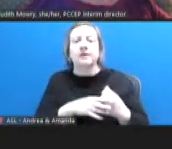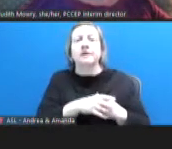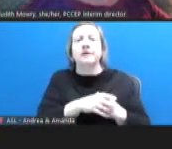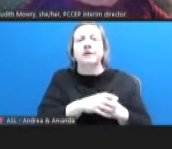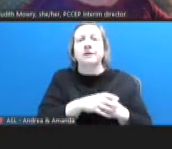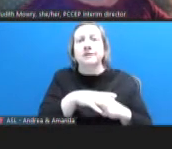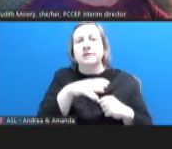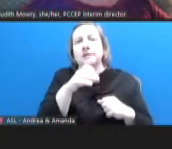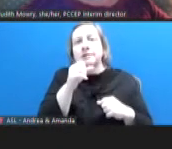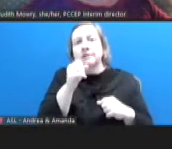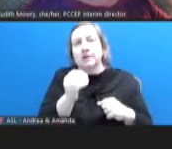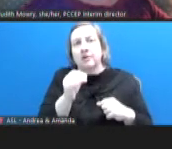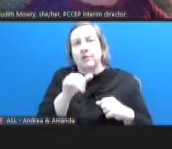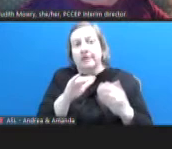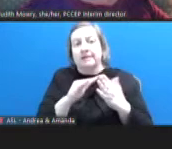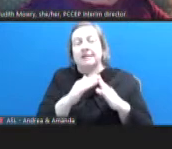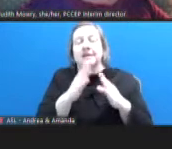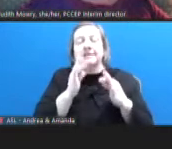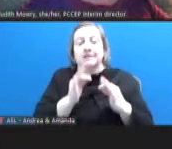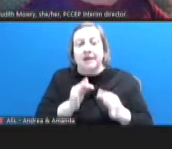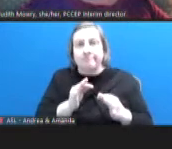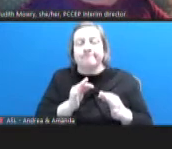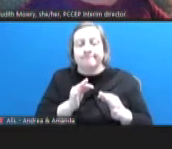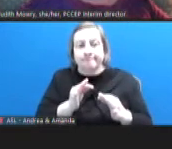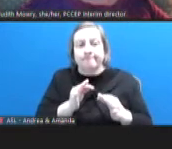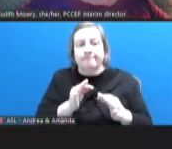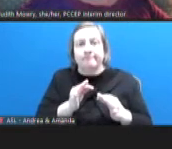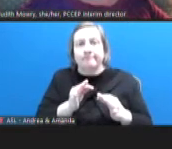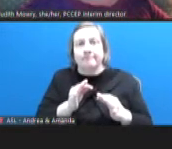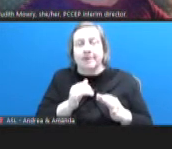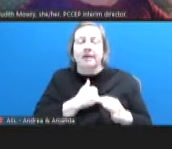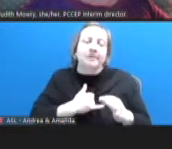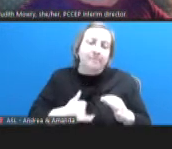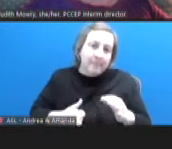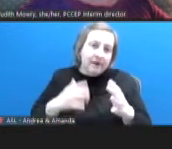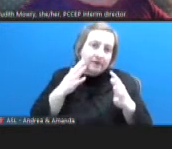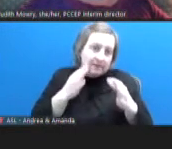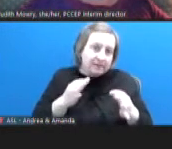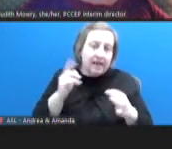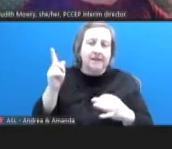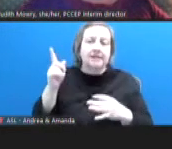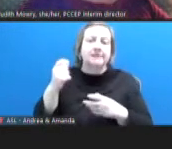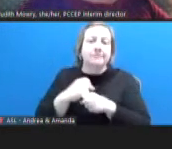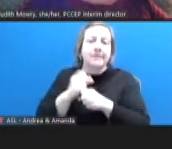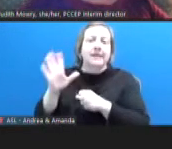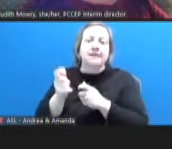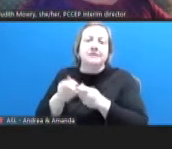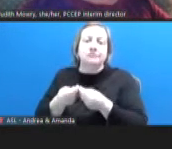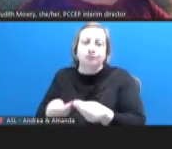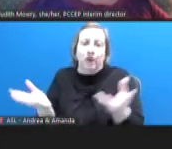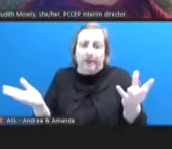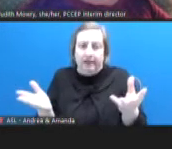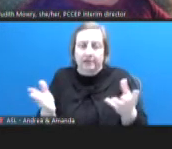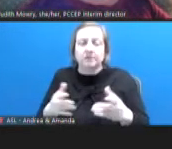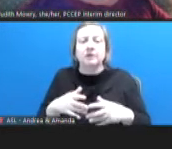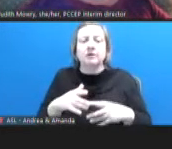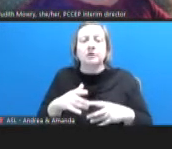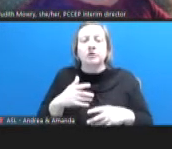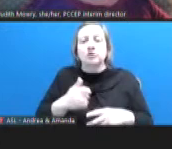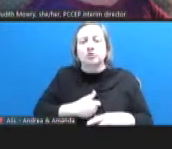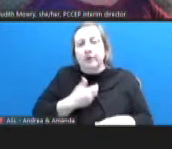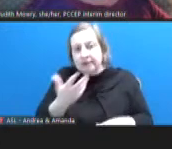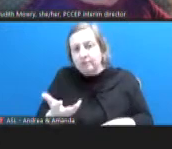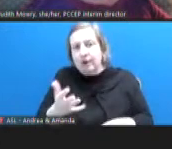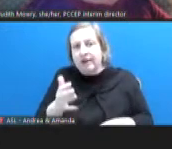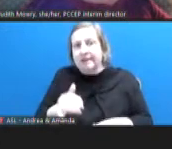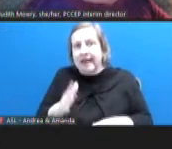And so the city decided to put, the mayor decided, that's when he made his release, to express that was going to be